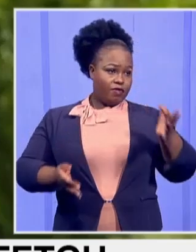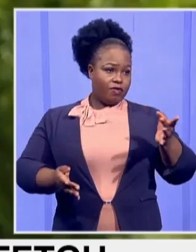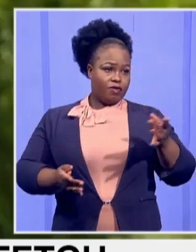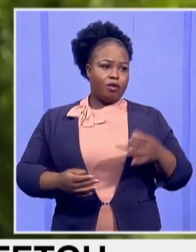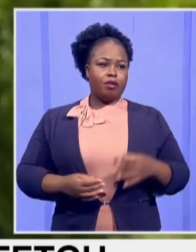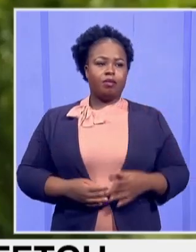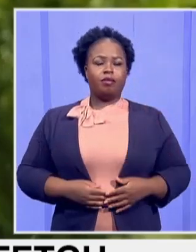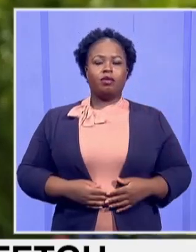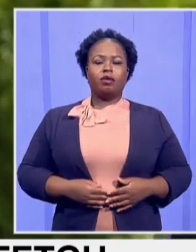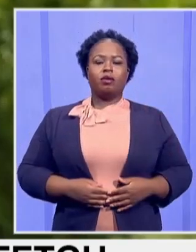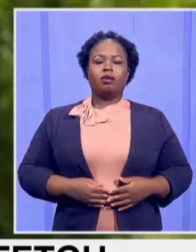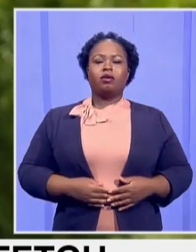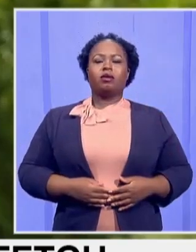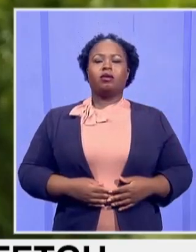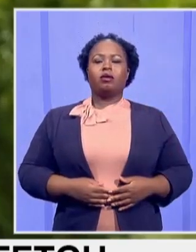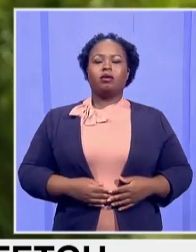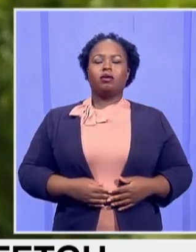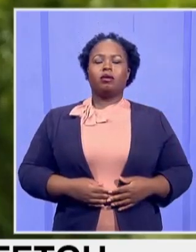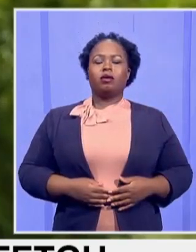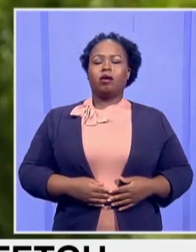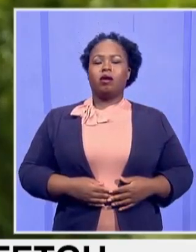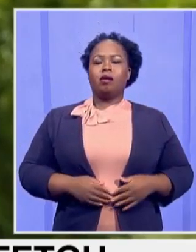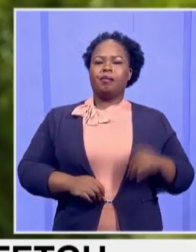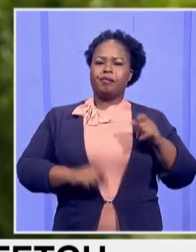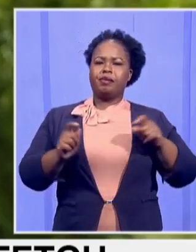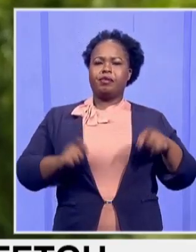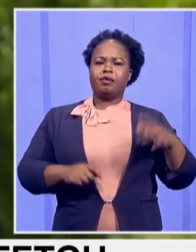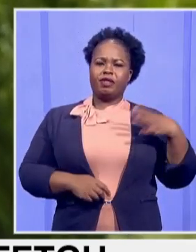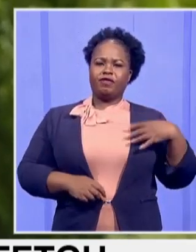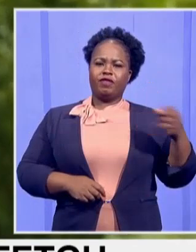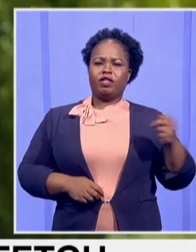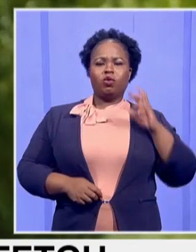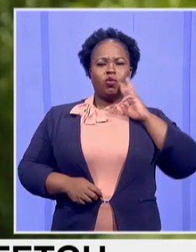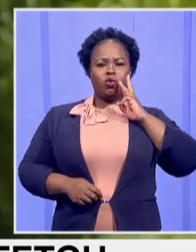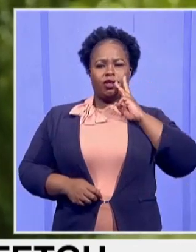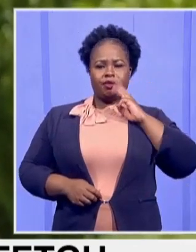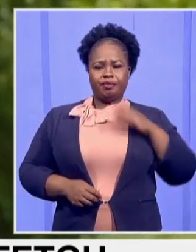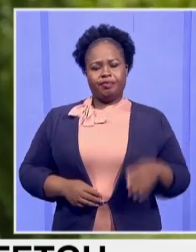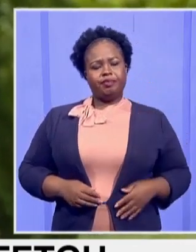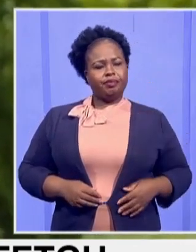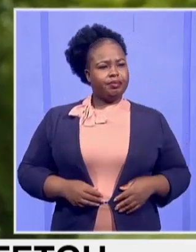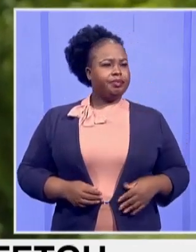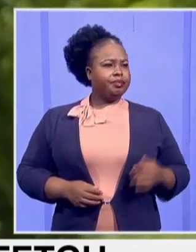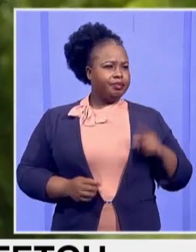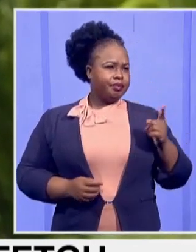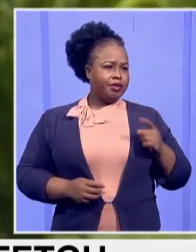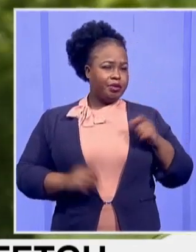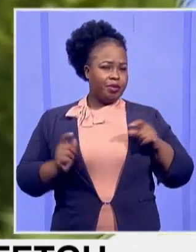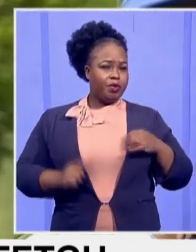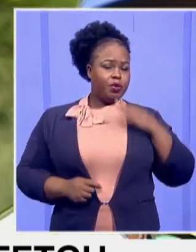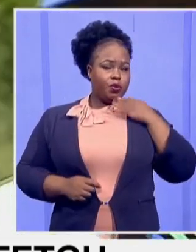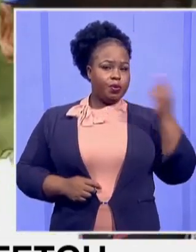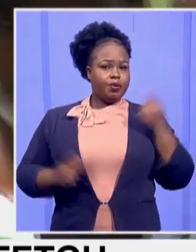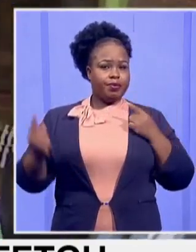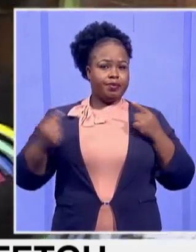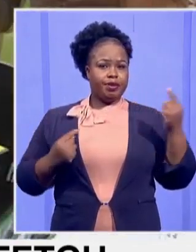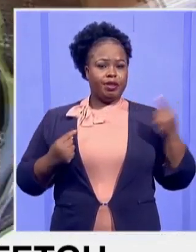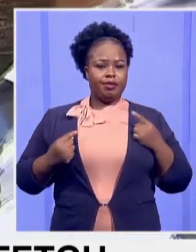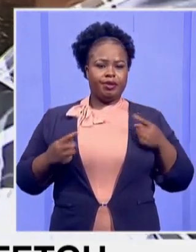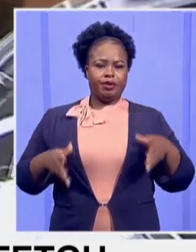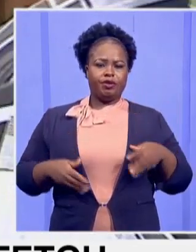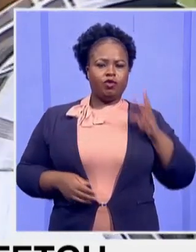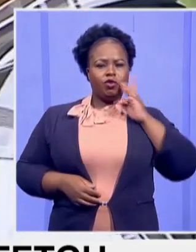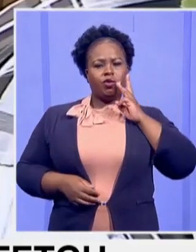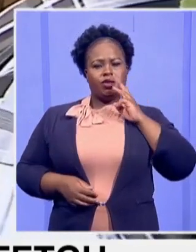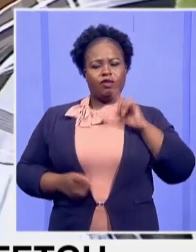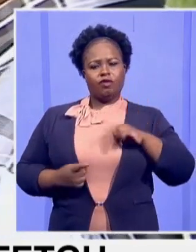borehole water. Talking about residents coming here, just tell us about the number of people coming here, flocking here to get water